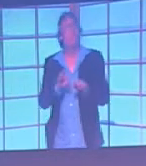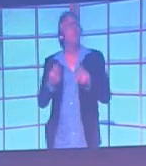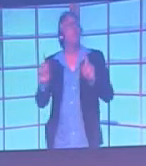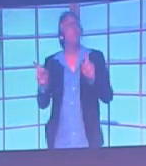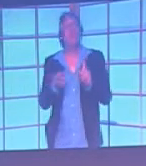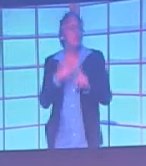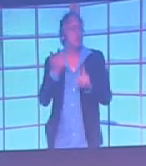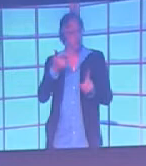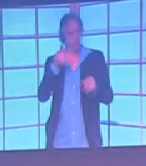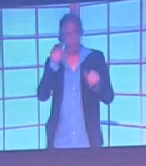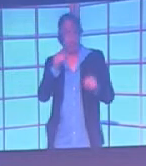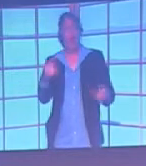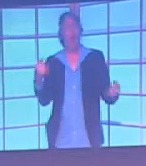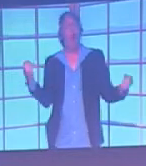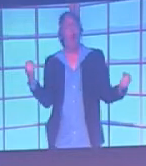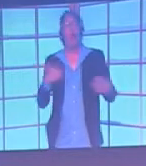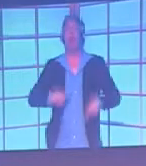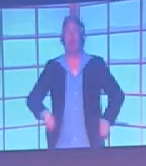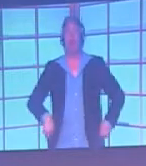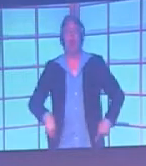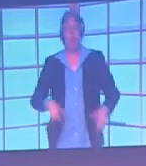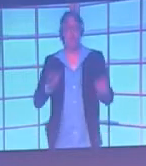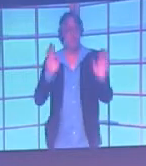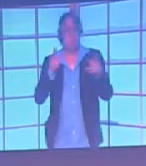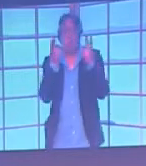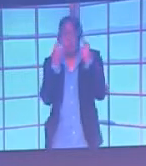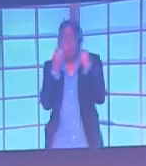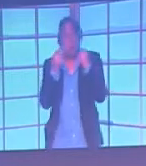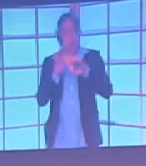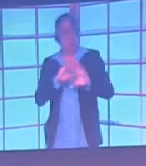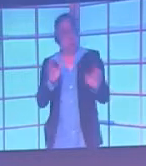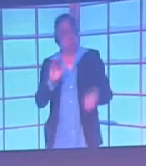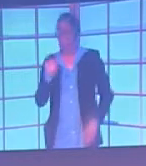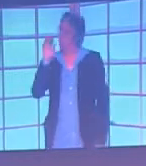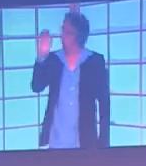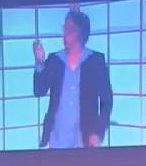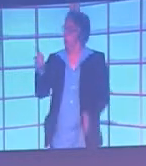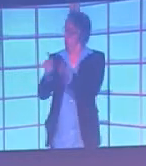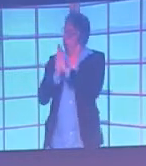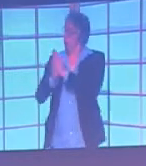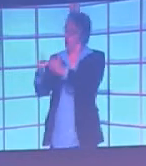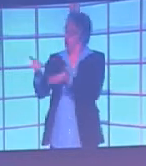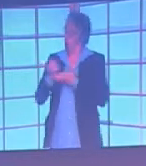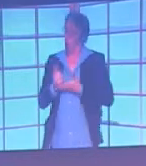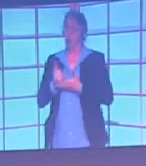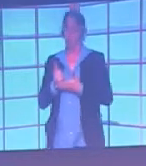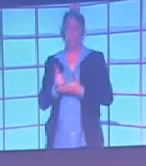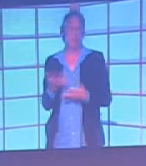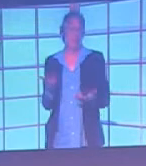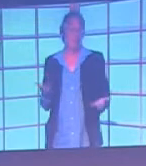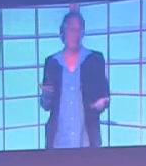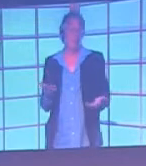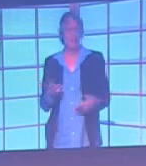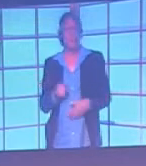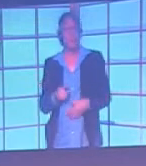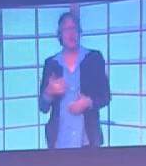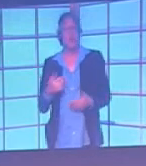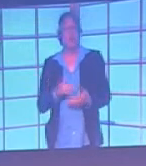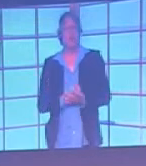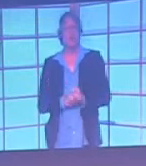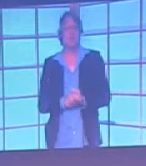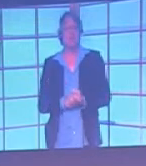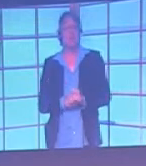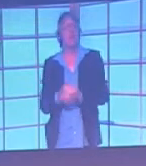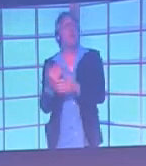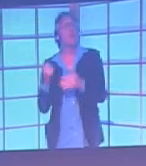and support. You know, push for that. This is such an important part of football, but it does. The clubs,